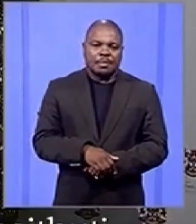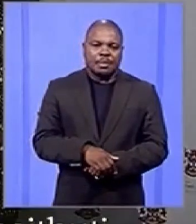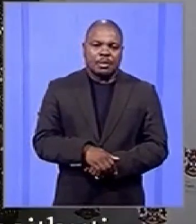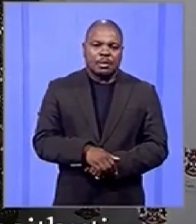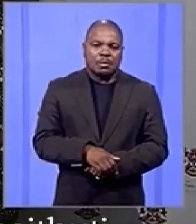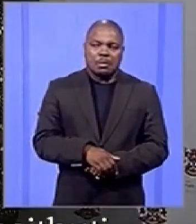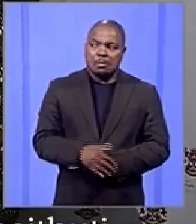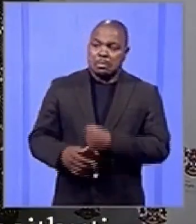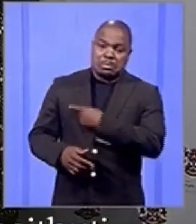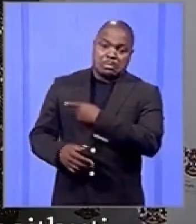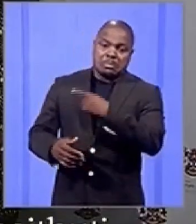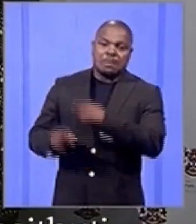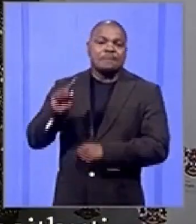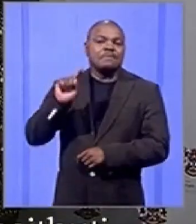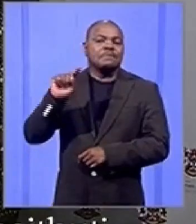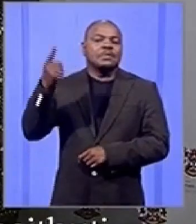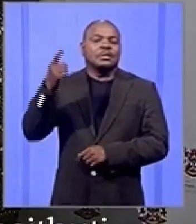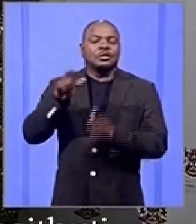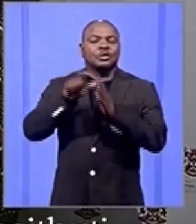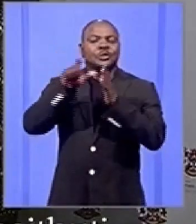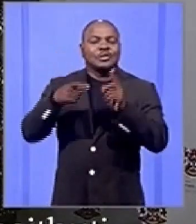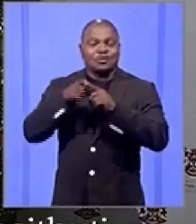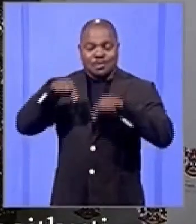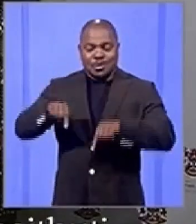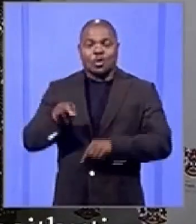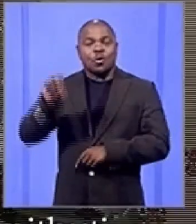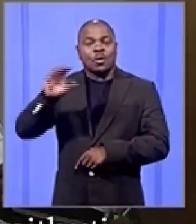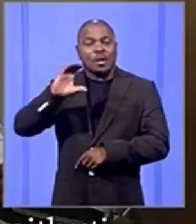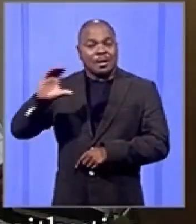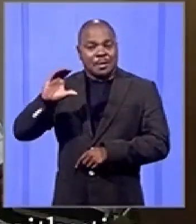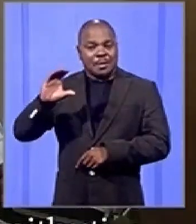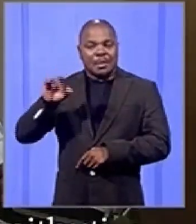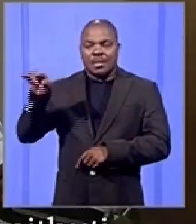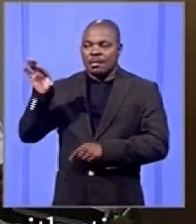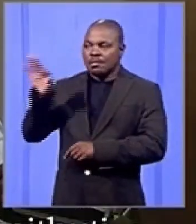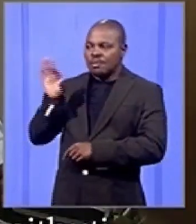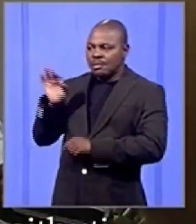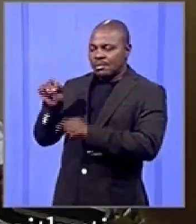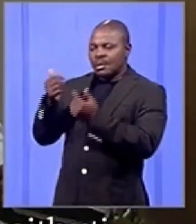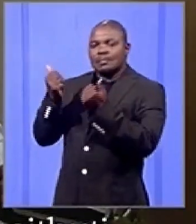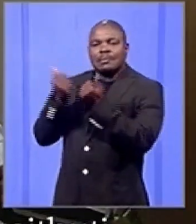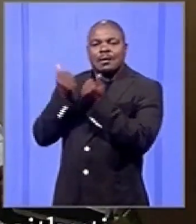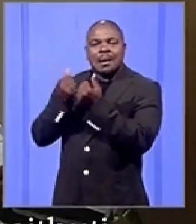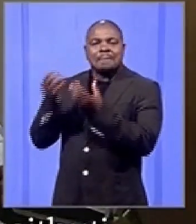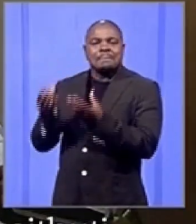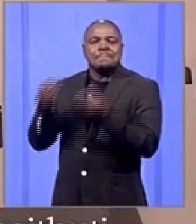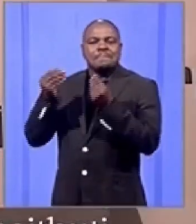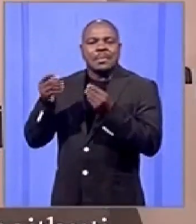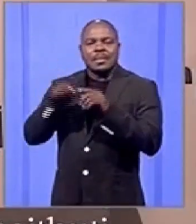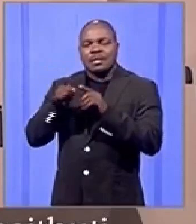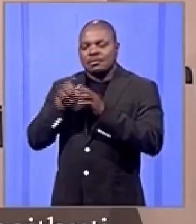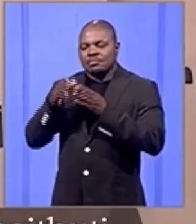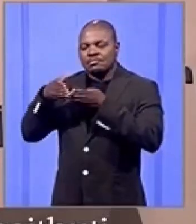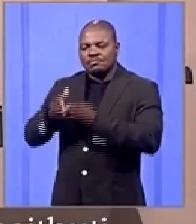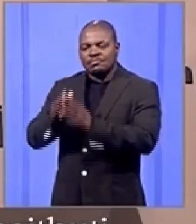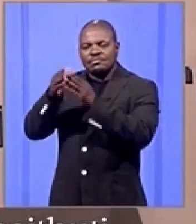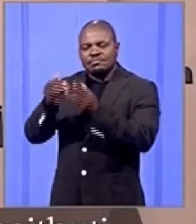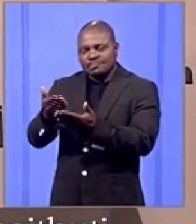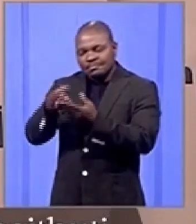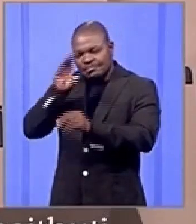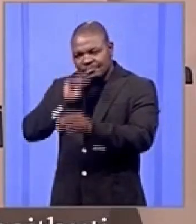Bano ke baithuti ba ntlha mo provinceng ya Northern Cape go tlhophiwa le go fiwa scholarship go ya go ithutela marine engineering kwa